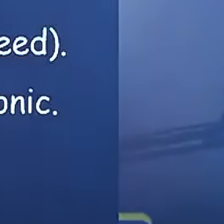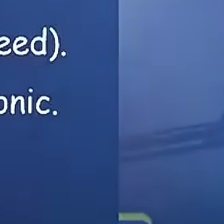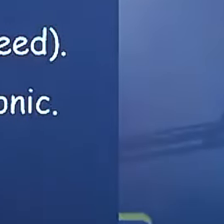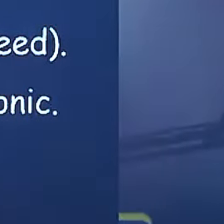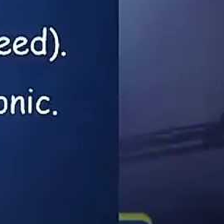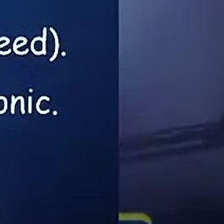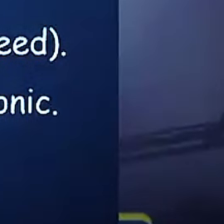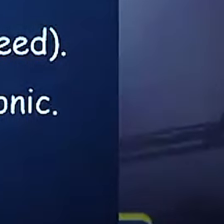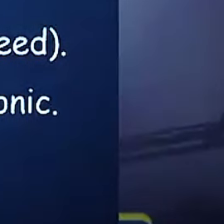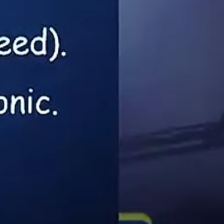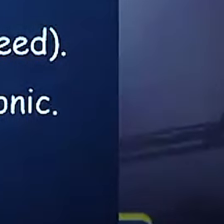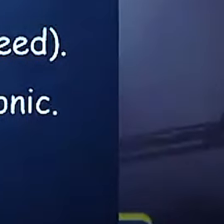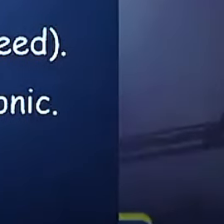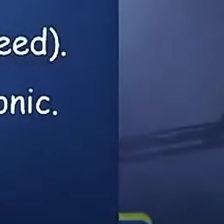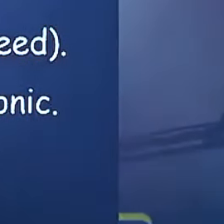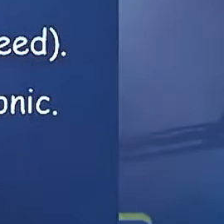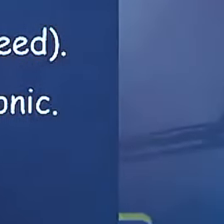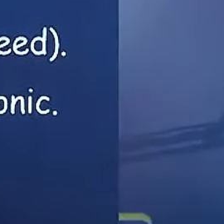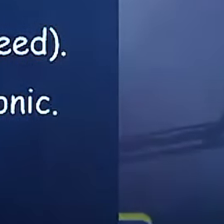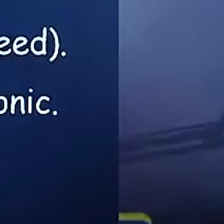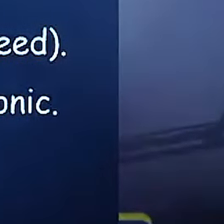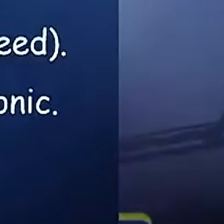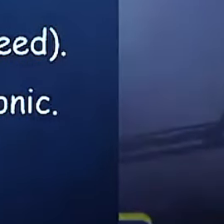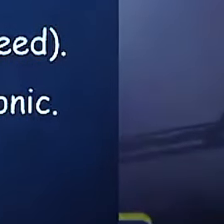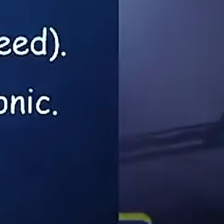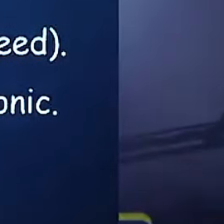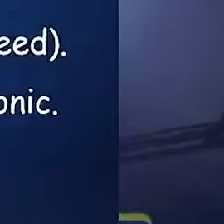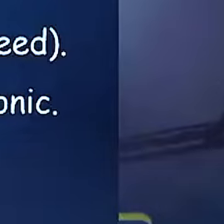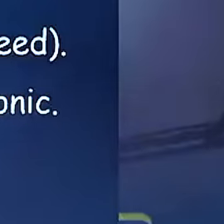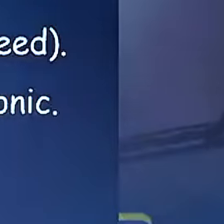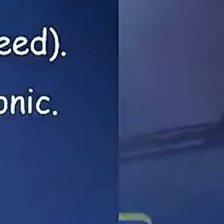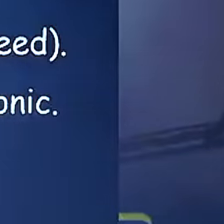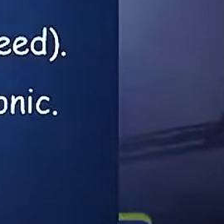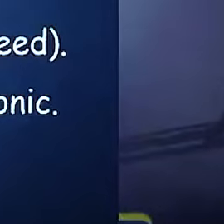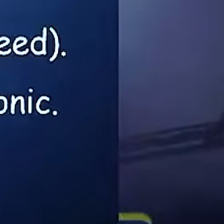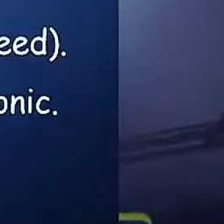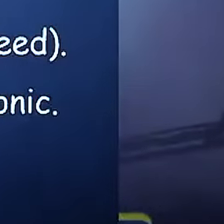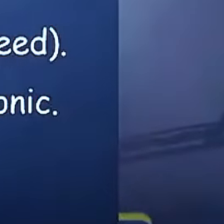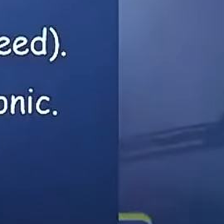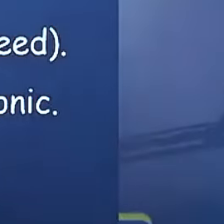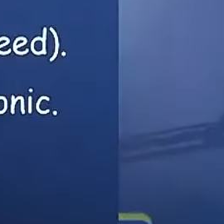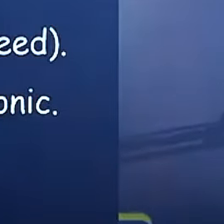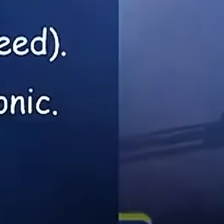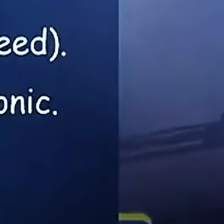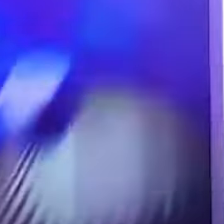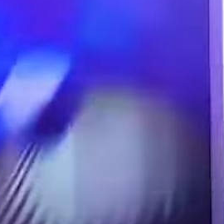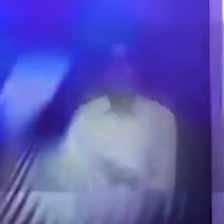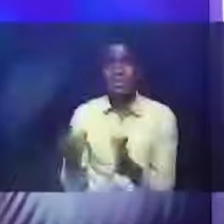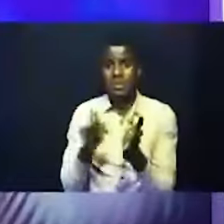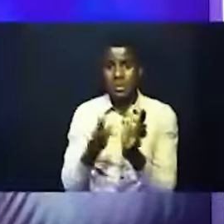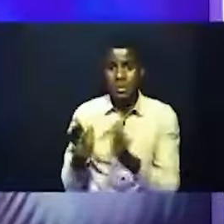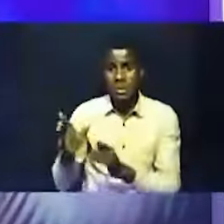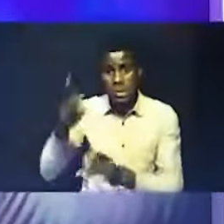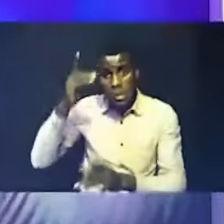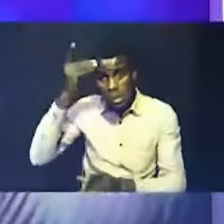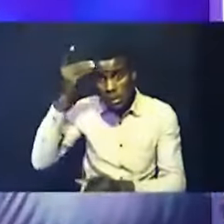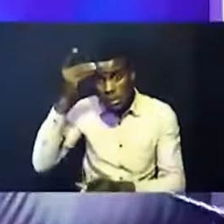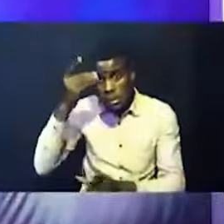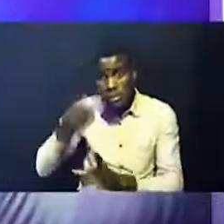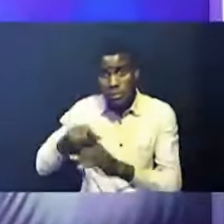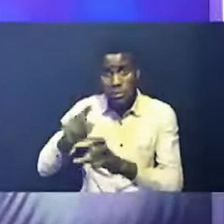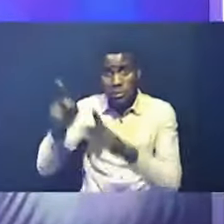Satan and his works now Jesus cast demons from human